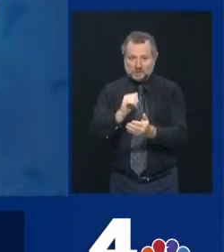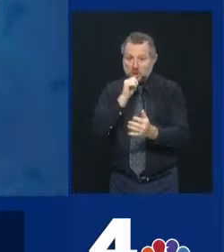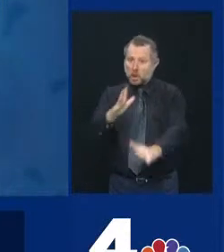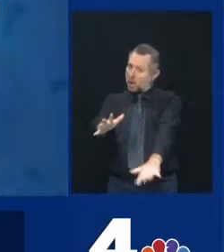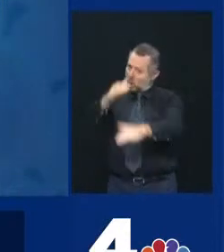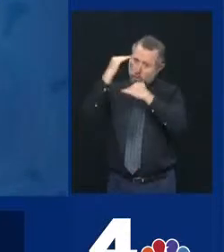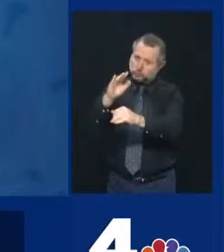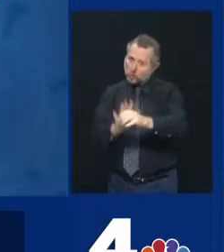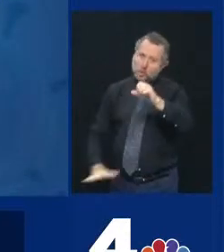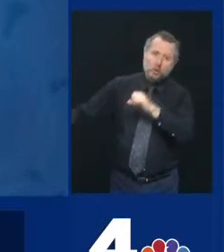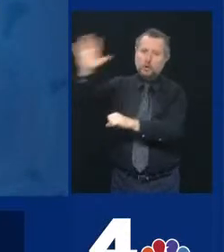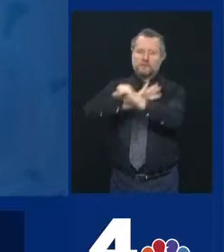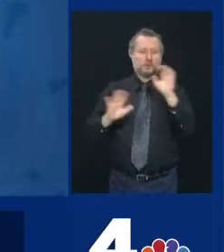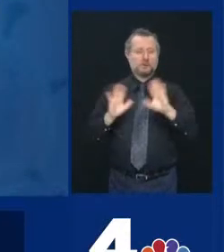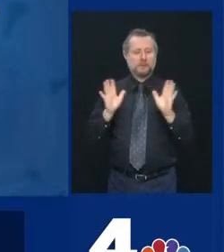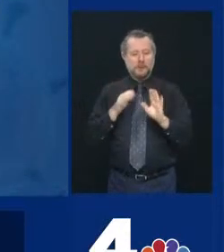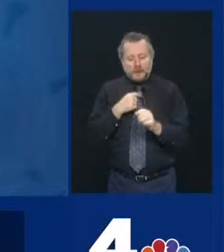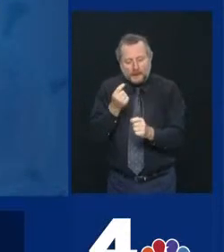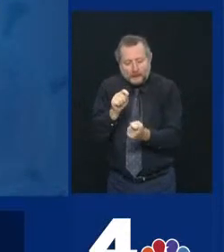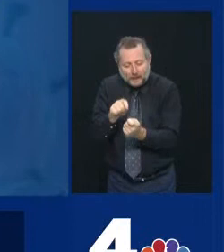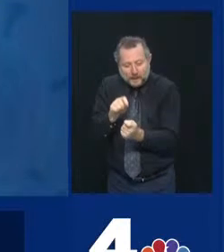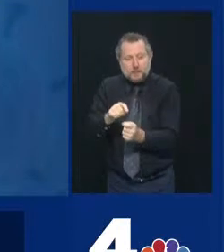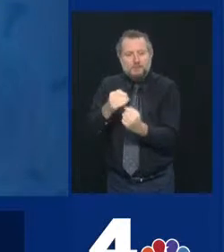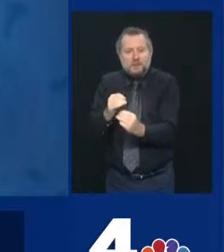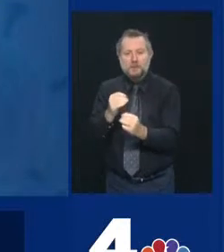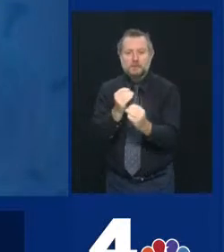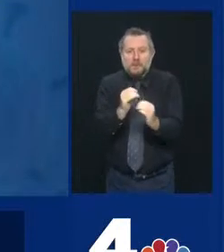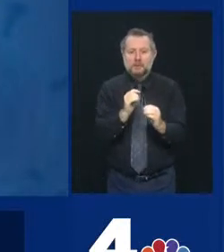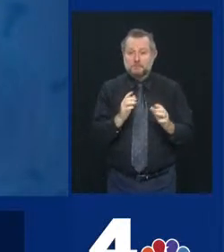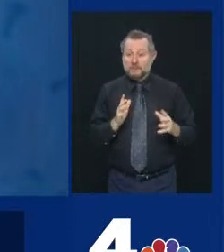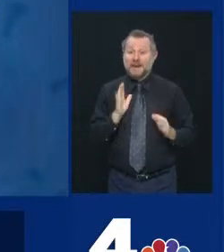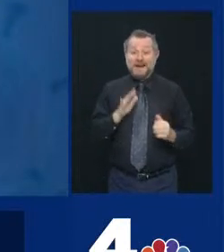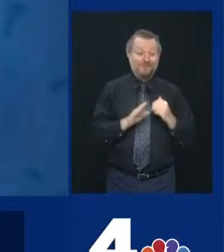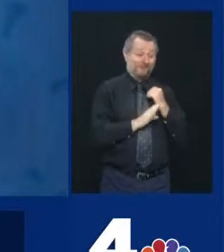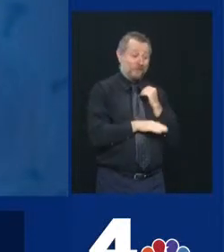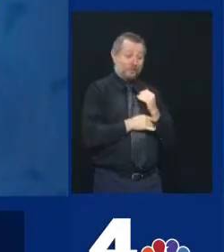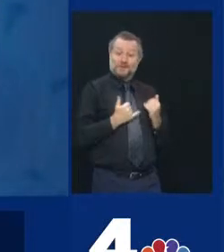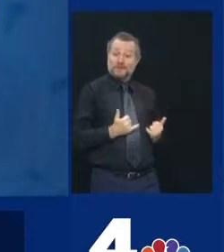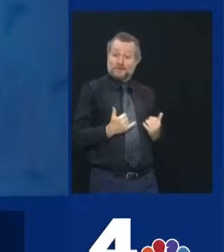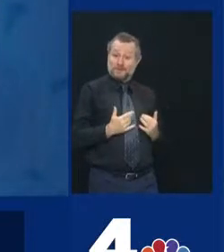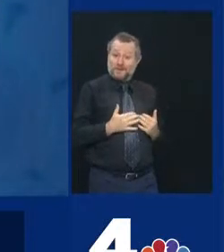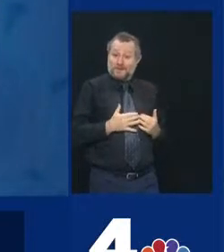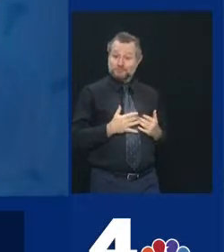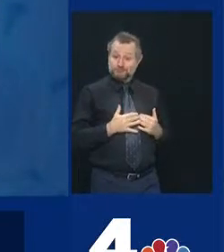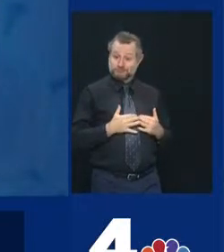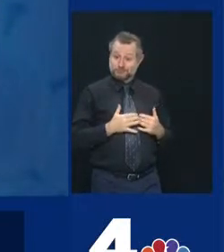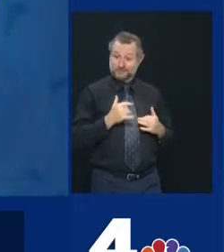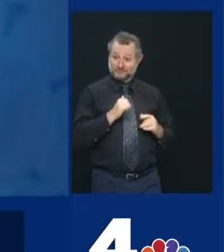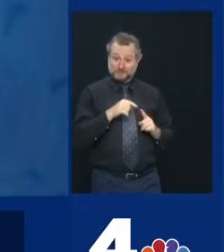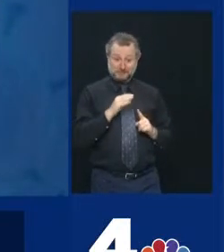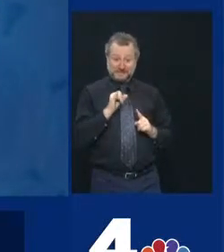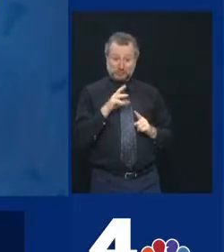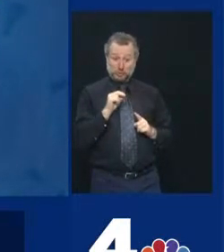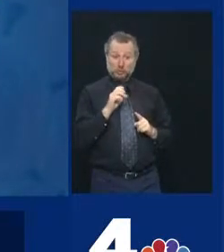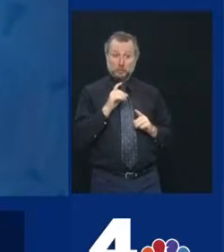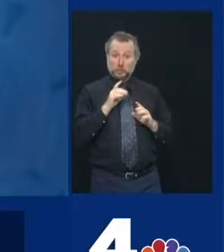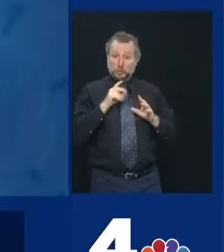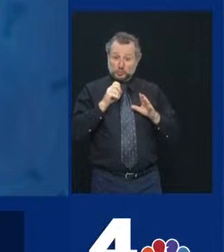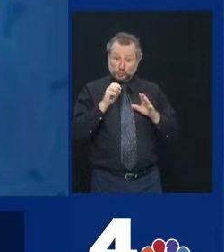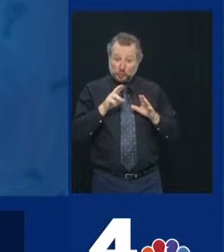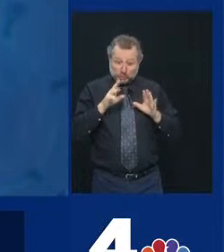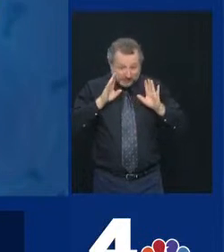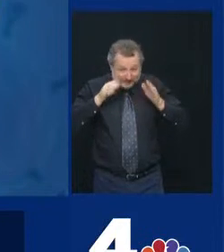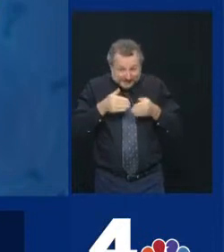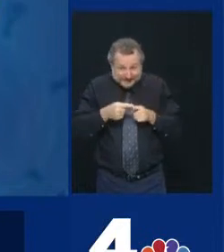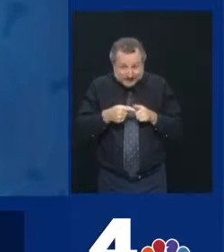disrupting a larger population. After the fall, and I believe these microclusters you will see continue through